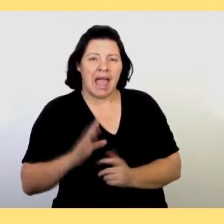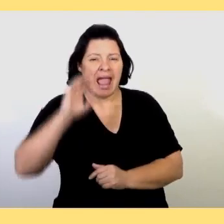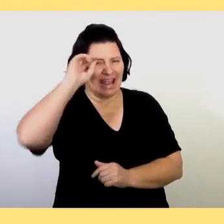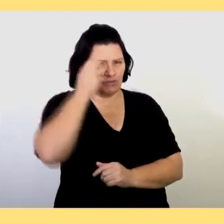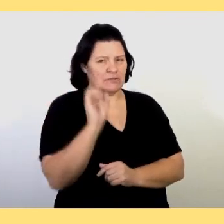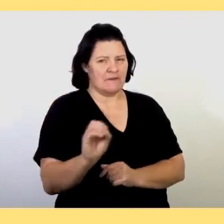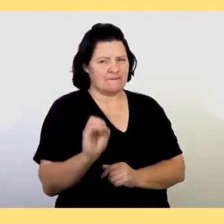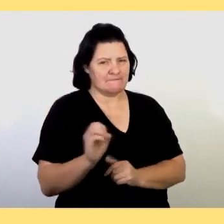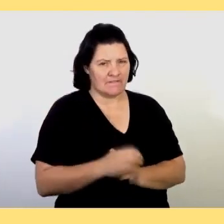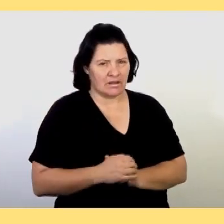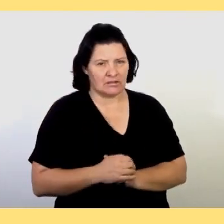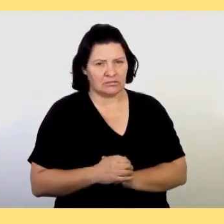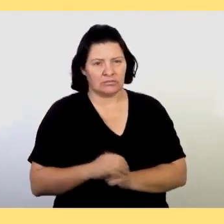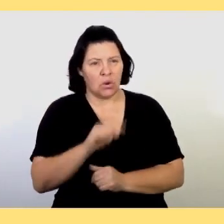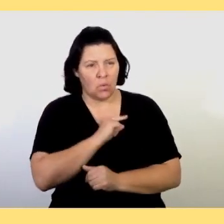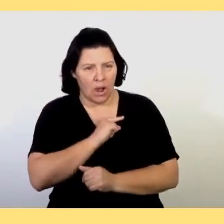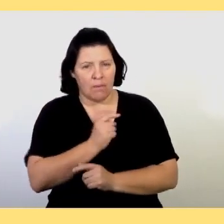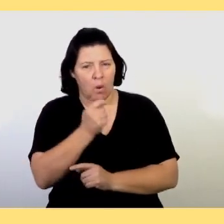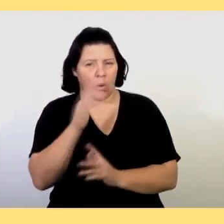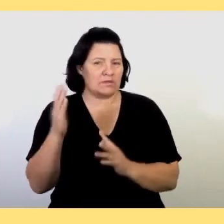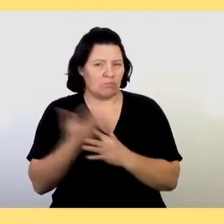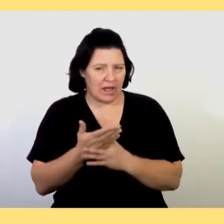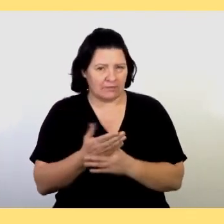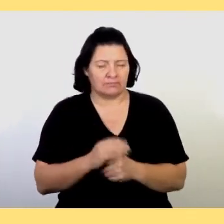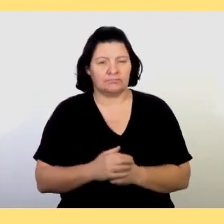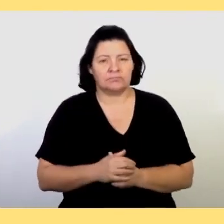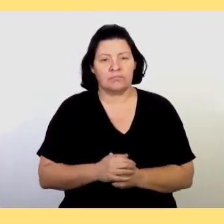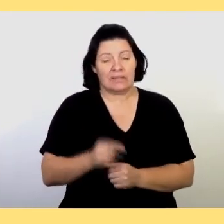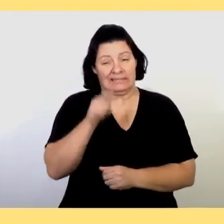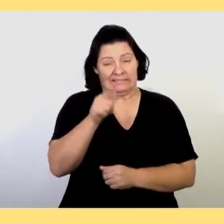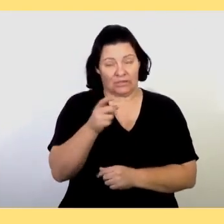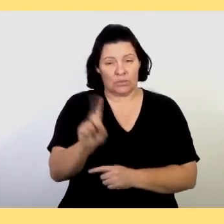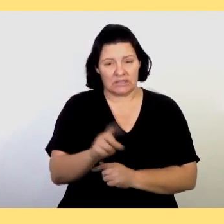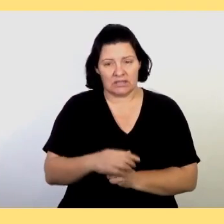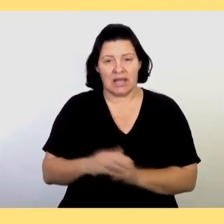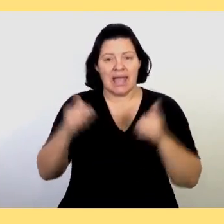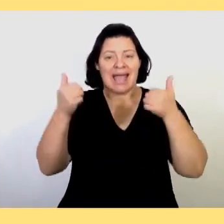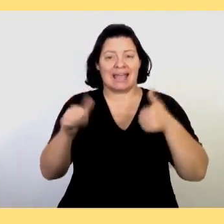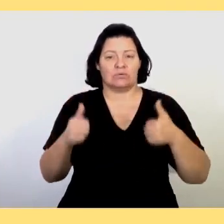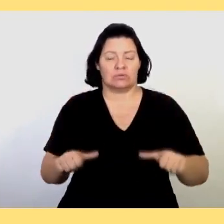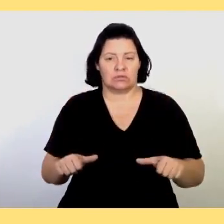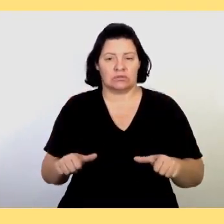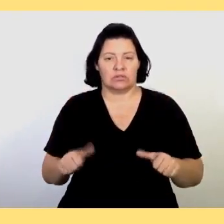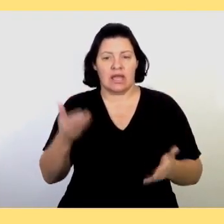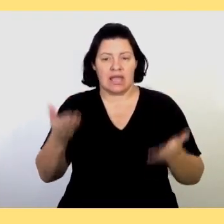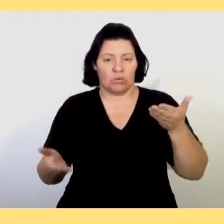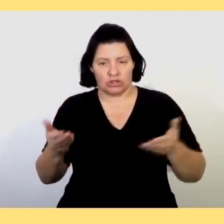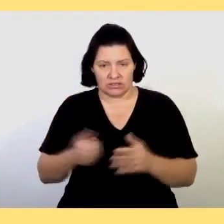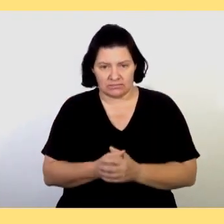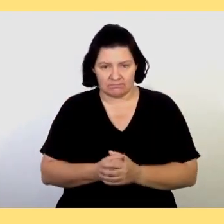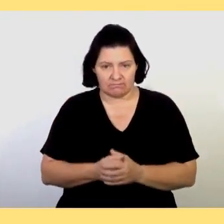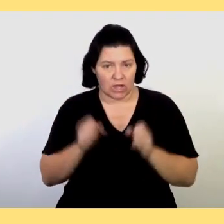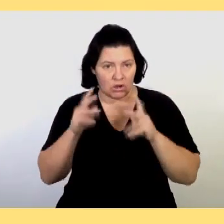is very interesting as we are about to go for another ad break. And this is the accounting